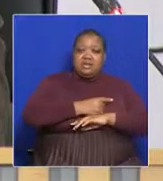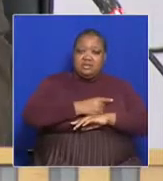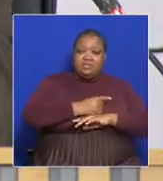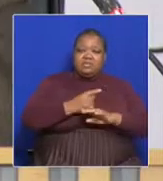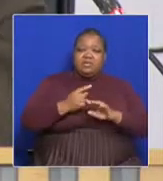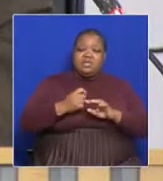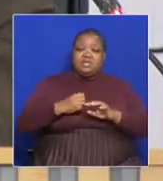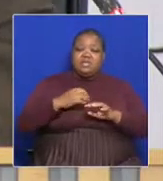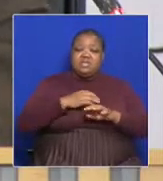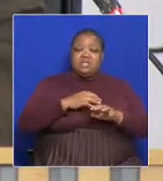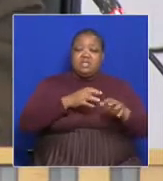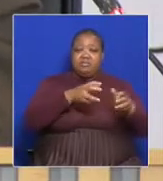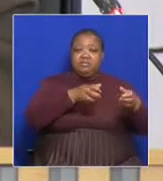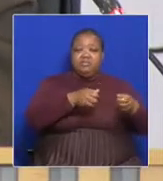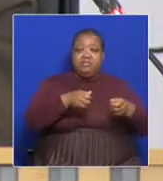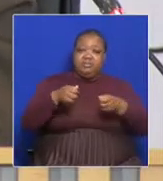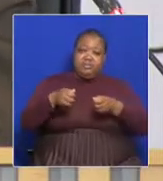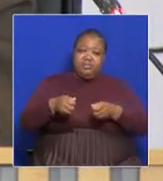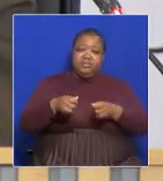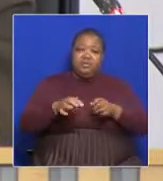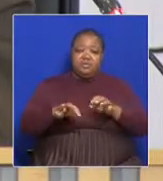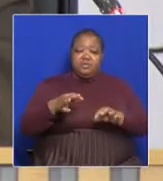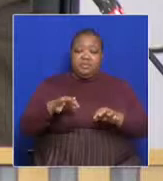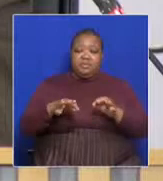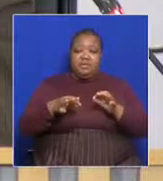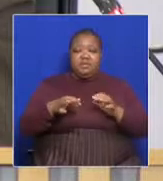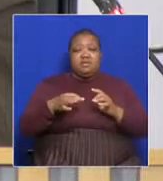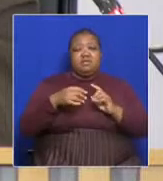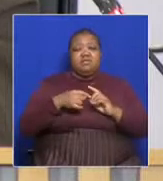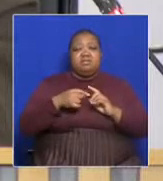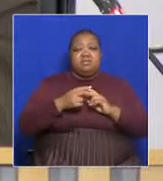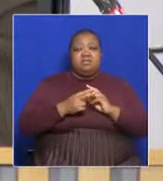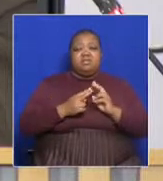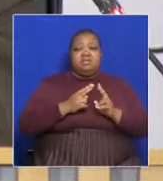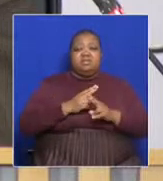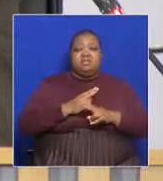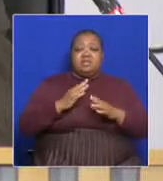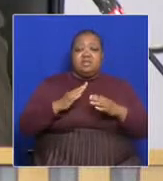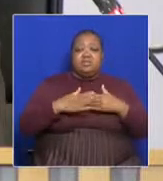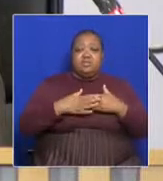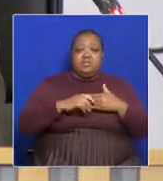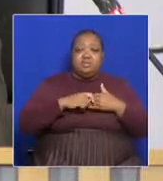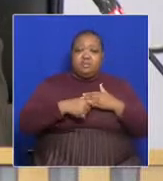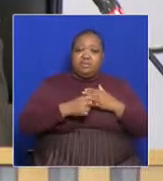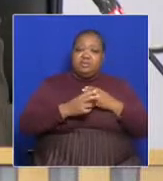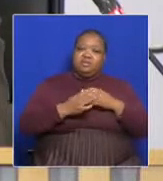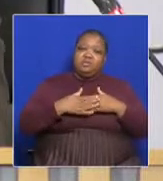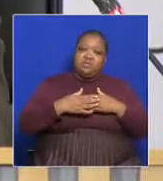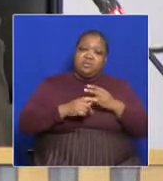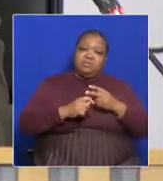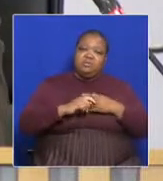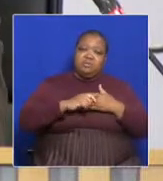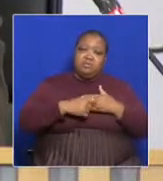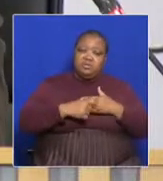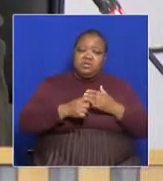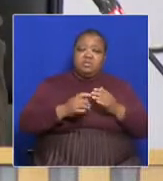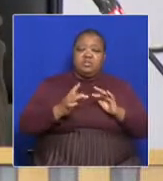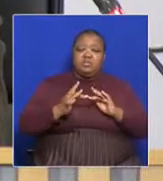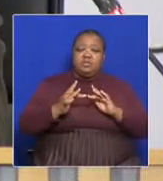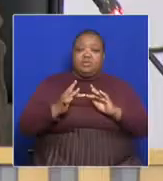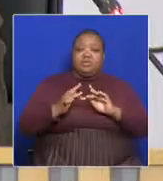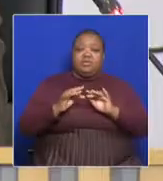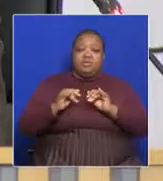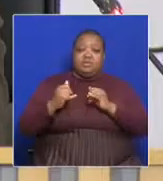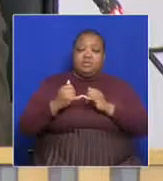my investigation diary says that we resealed it, we resealed it. So I will get in contact with this company, I'll get to the bottom of this, but I